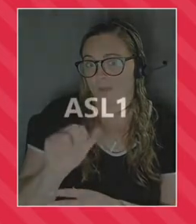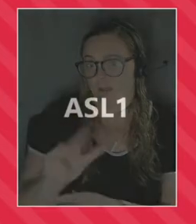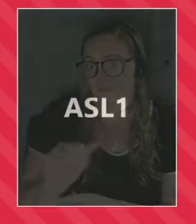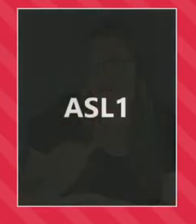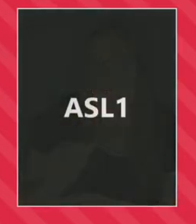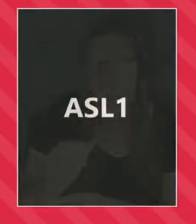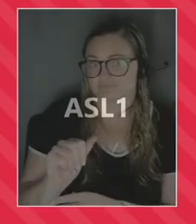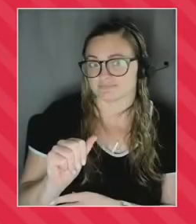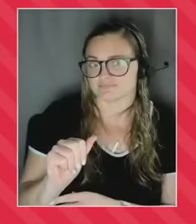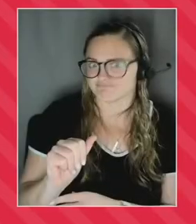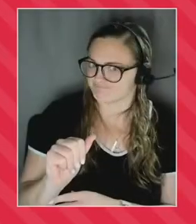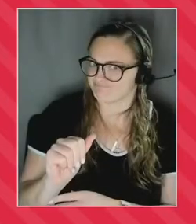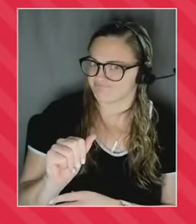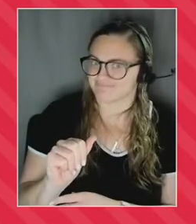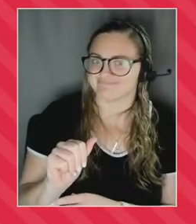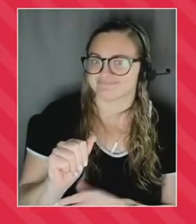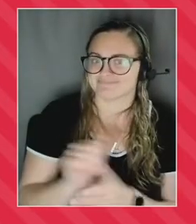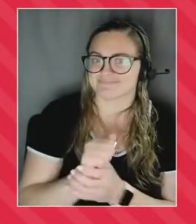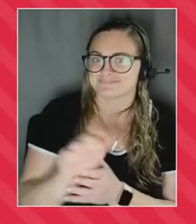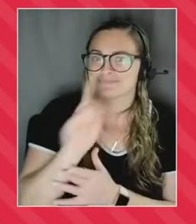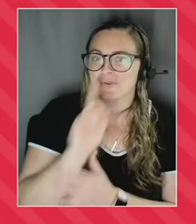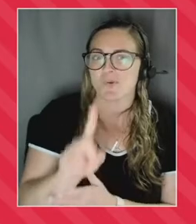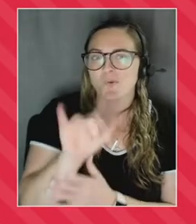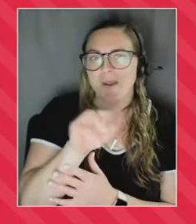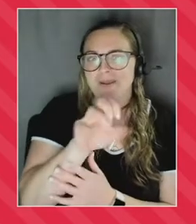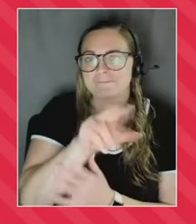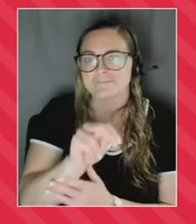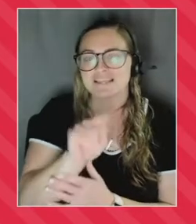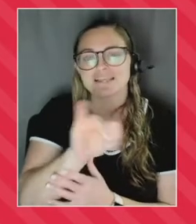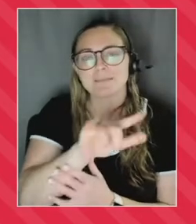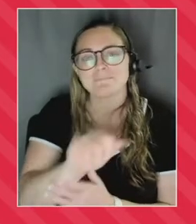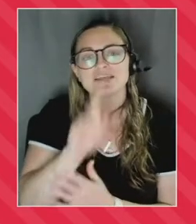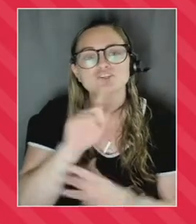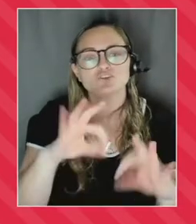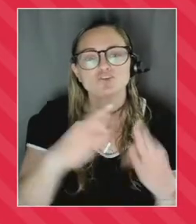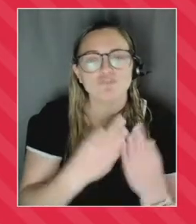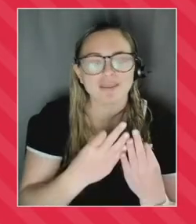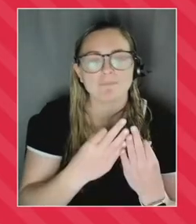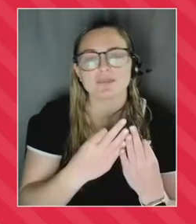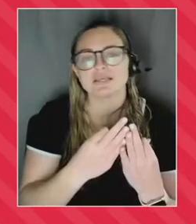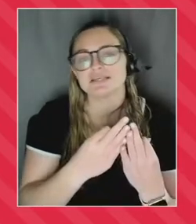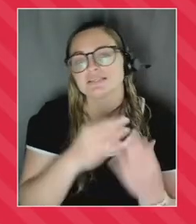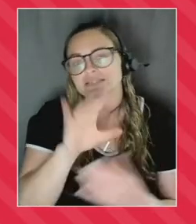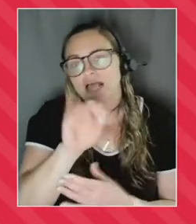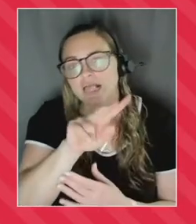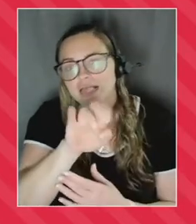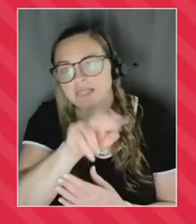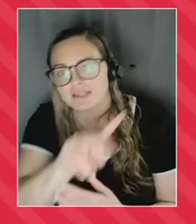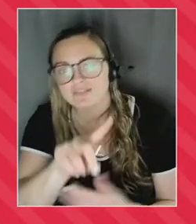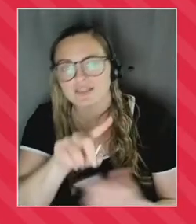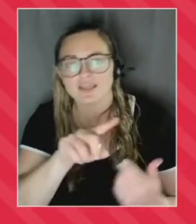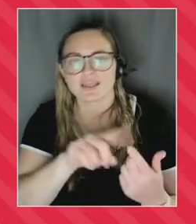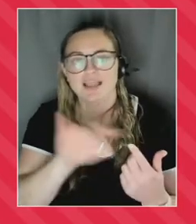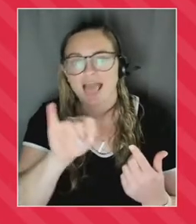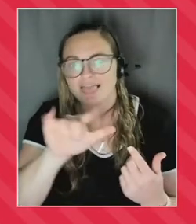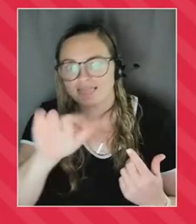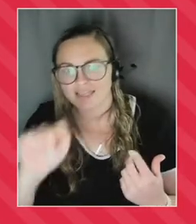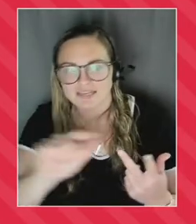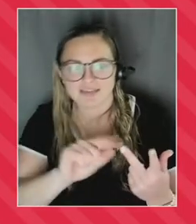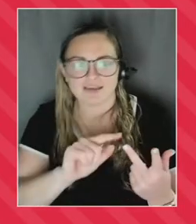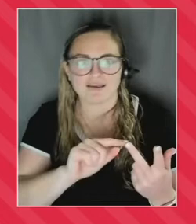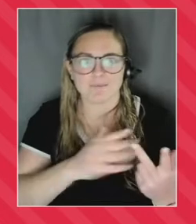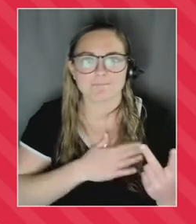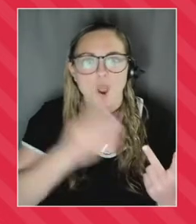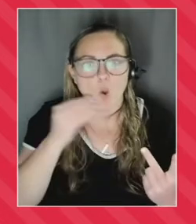has provided over 1 million meals to families in Cleveland, Atlanta, my hometown, Detroit,